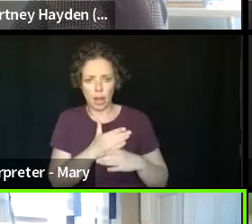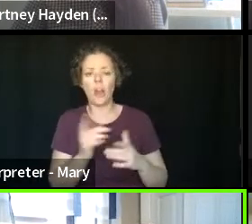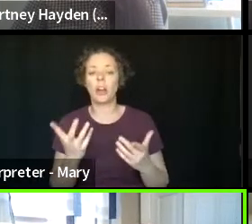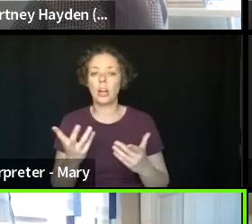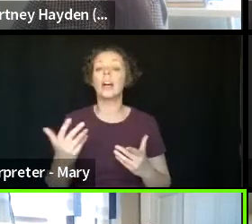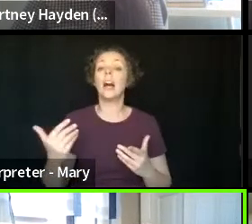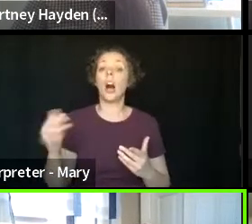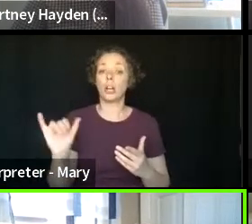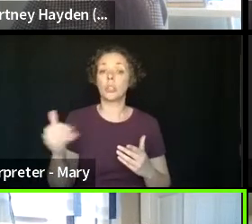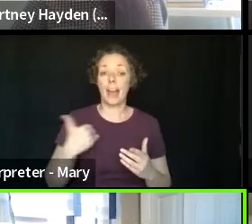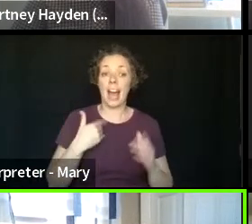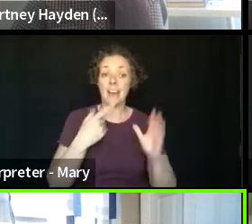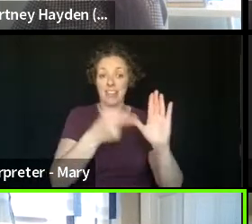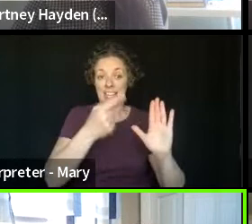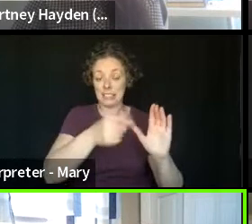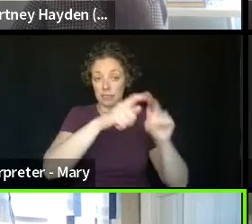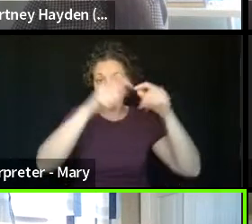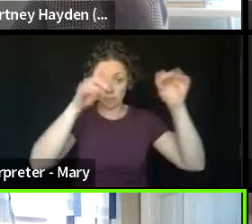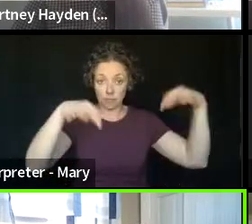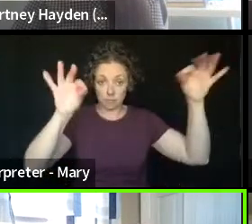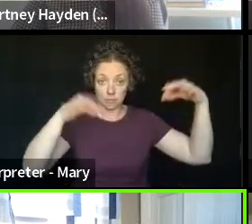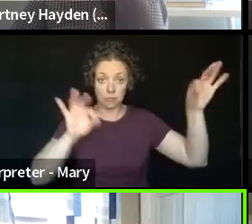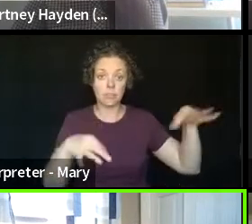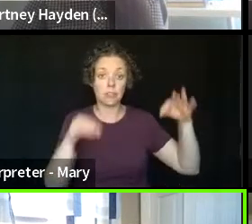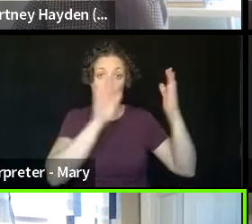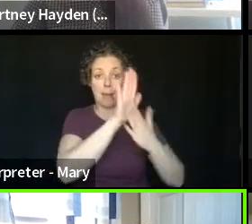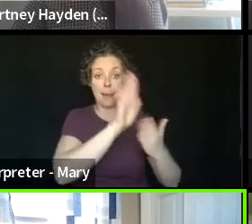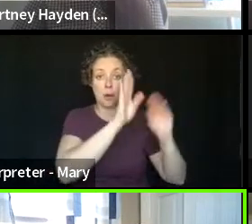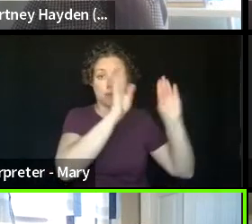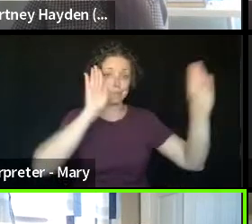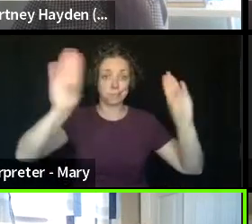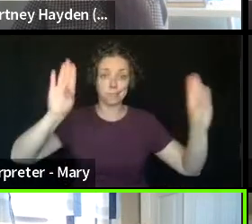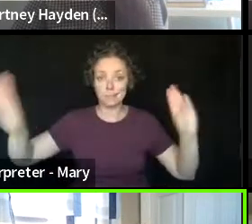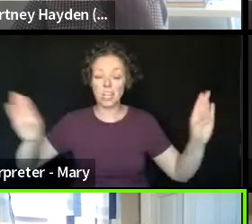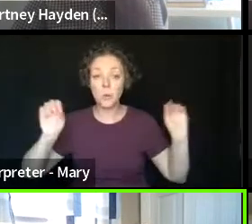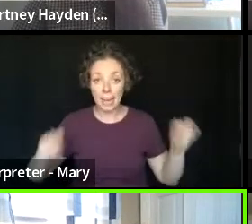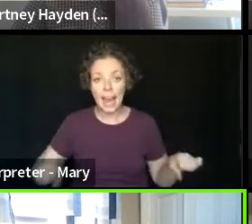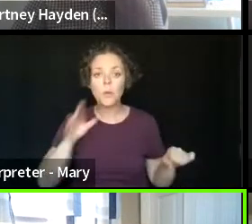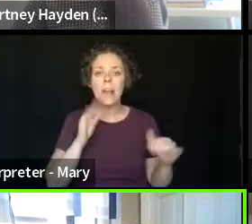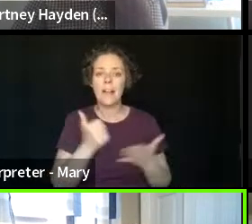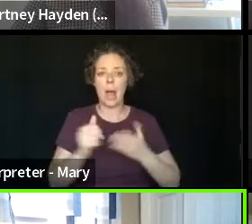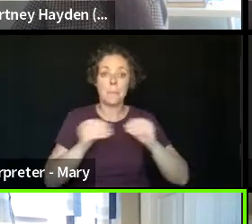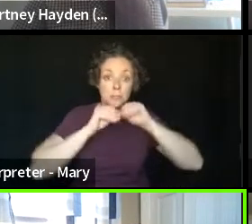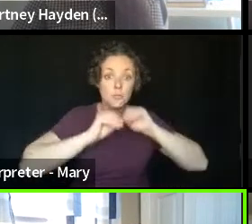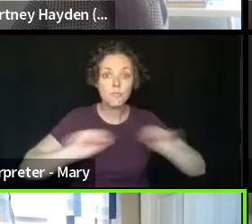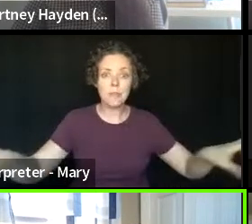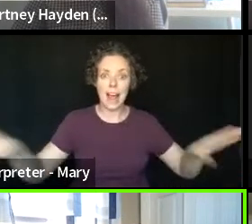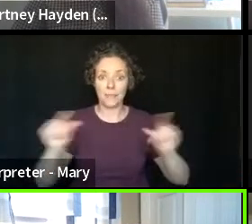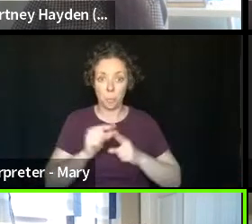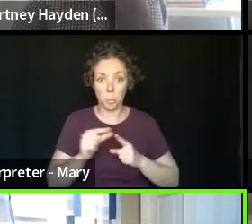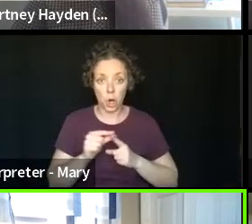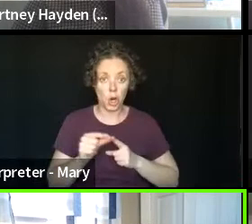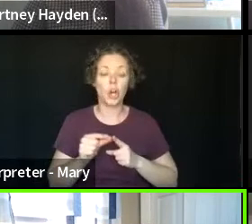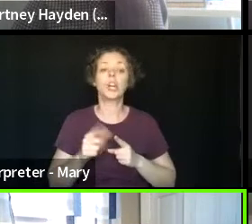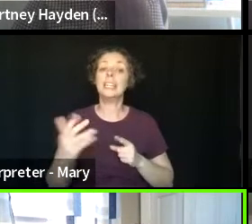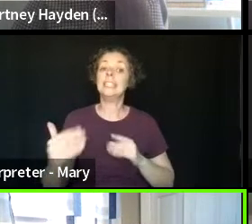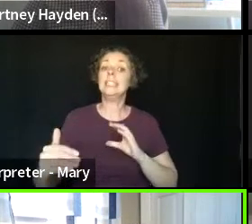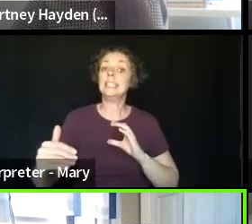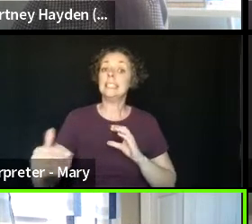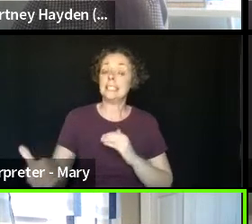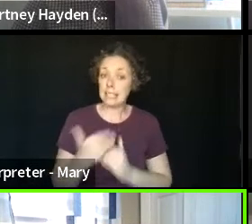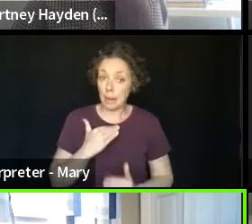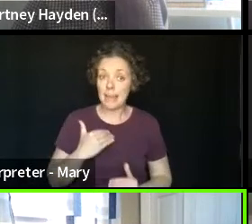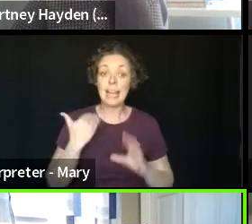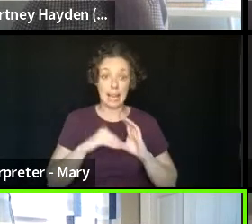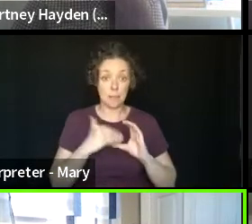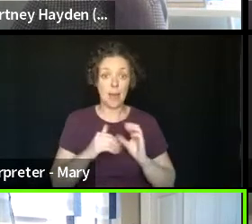very handy. You can just steer them and help spread the word. Let me know if you want some of these. Just send me an email with your address and we're happy to ship